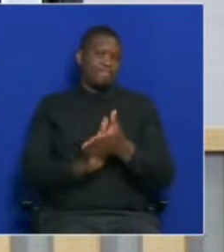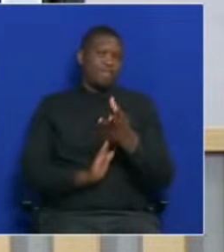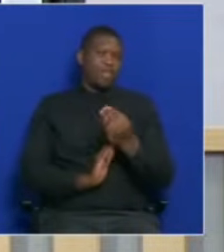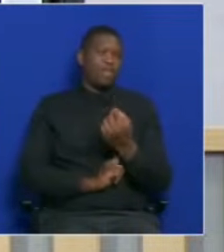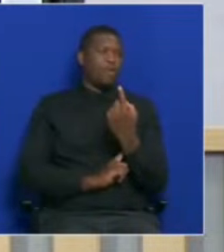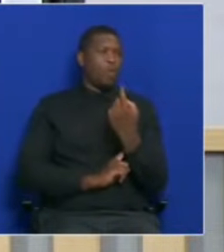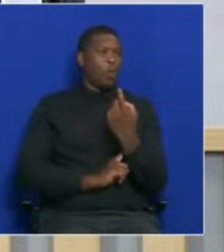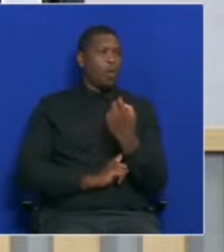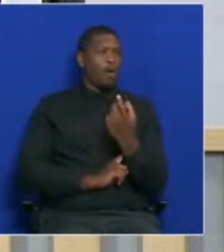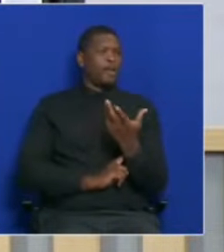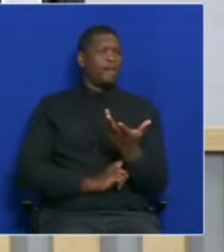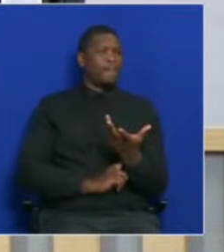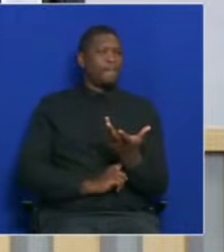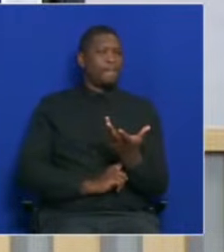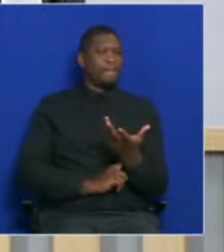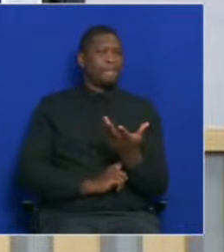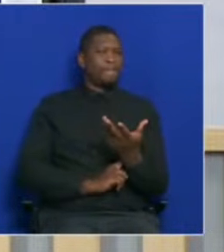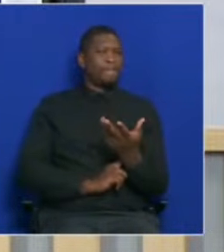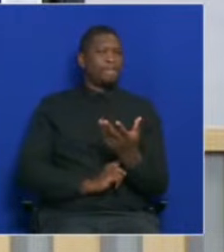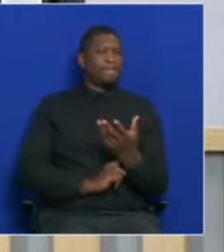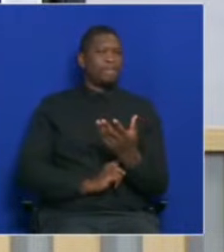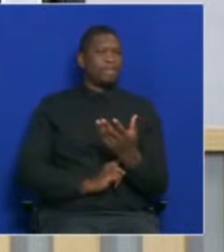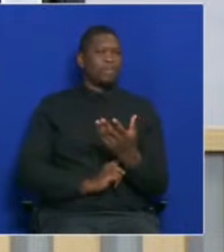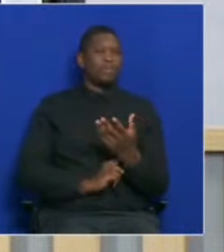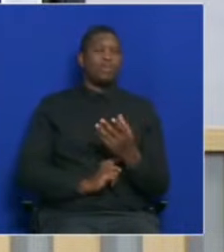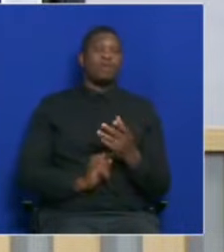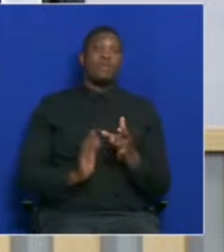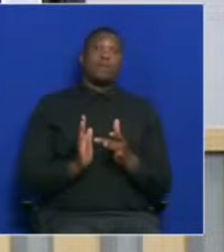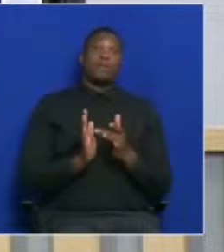other 4112 aspect. maybe, 4112. 4112.